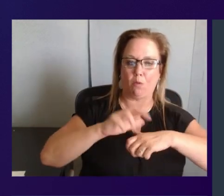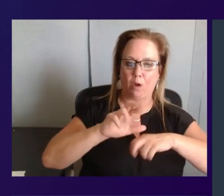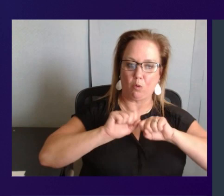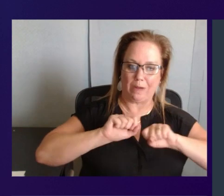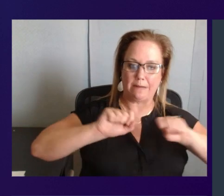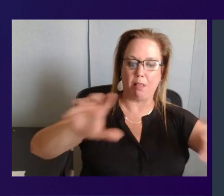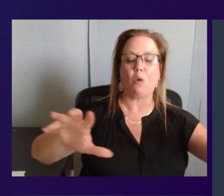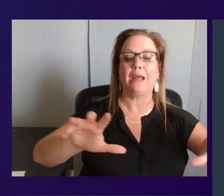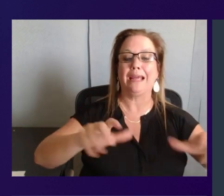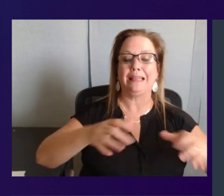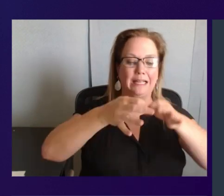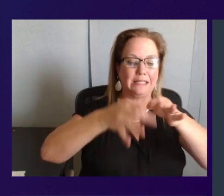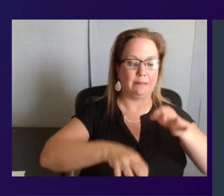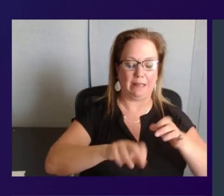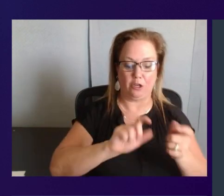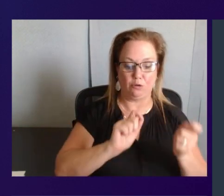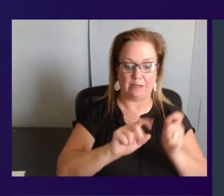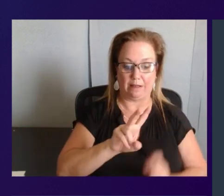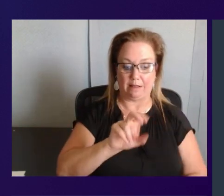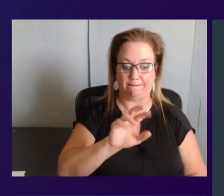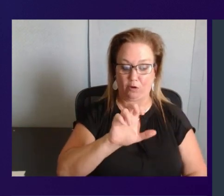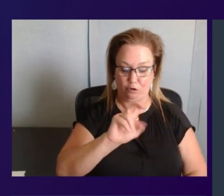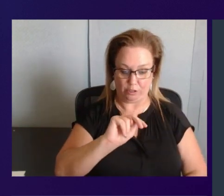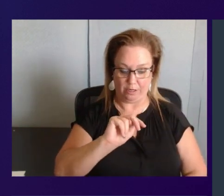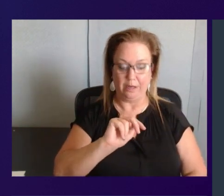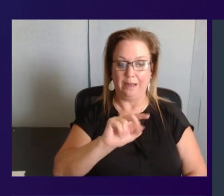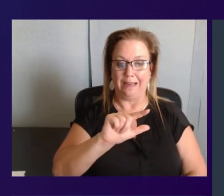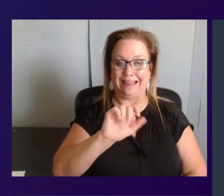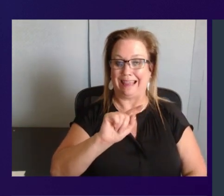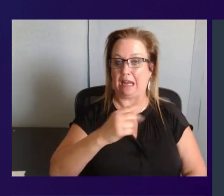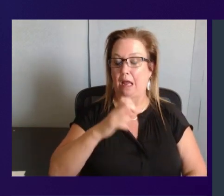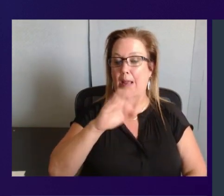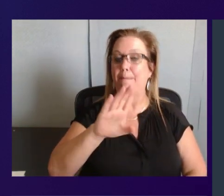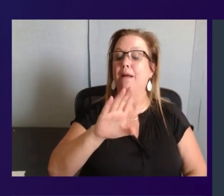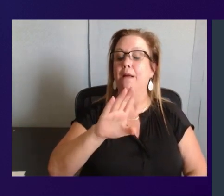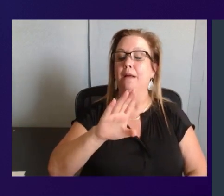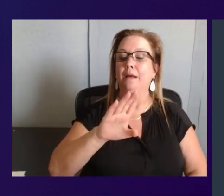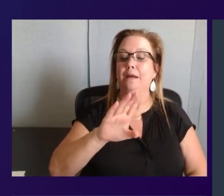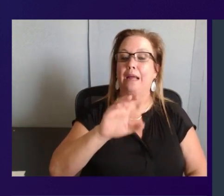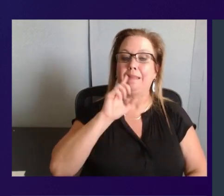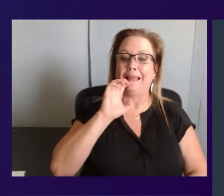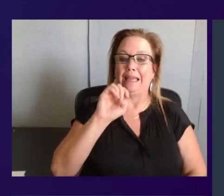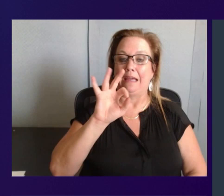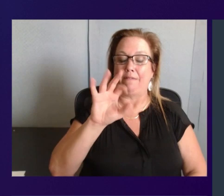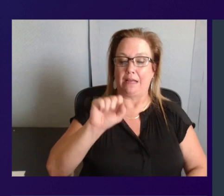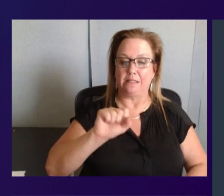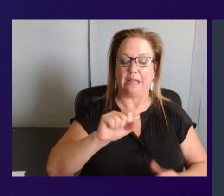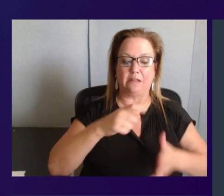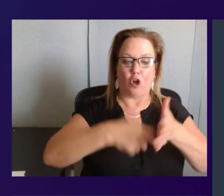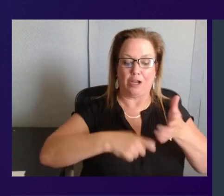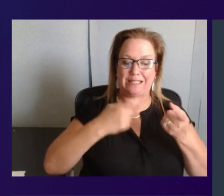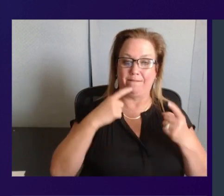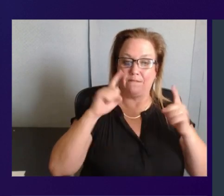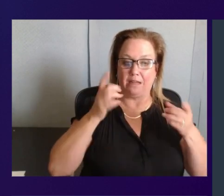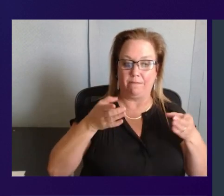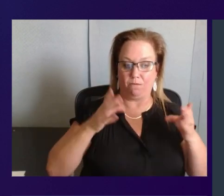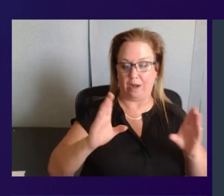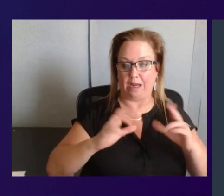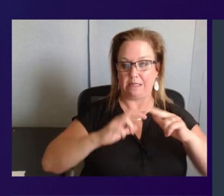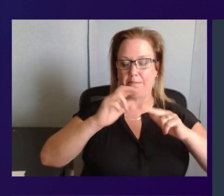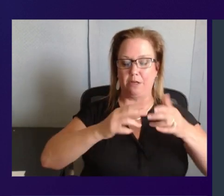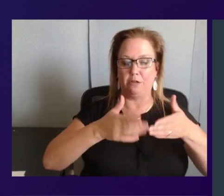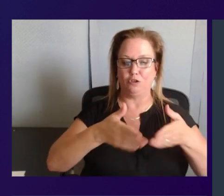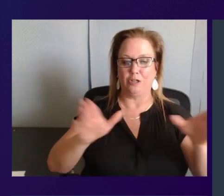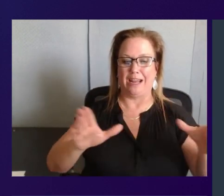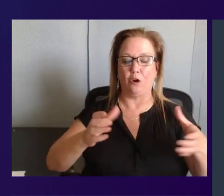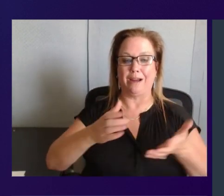can simply use versioning that they can host in GitHub, and EFS becomes the cost-effective way that they were able to build the generic